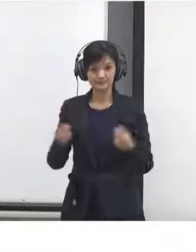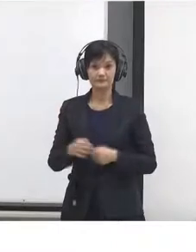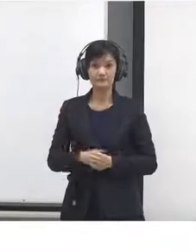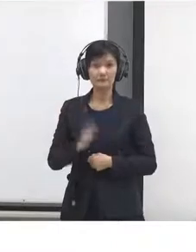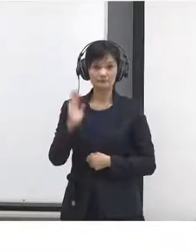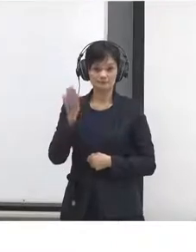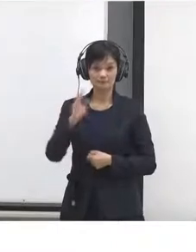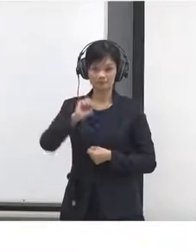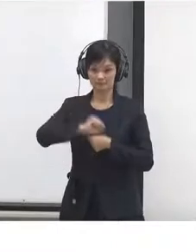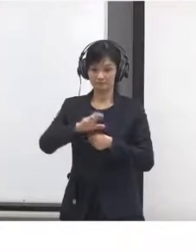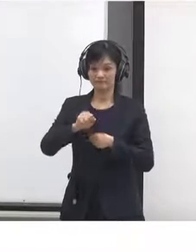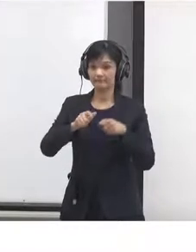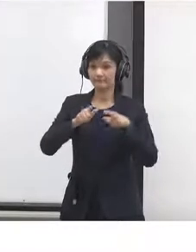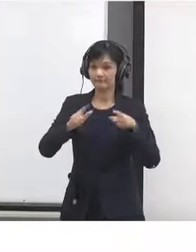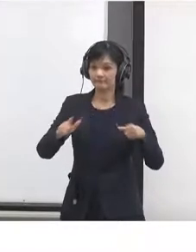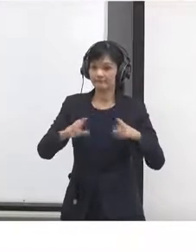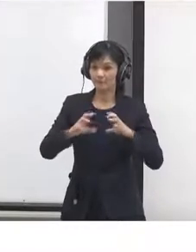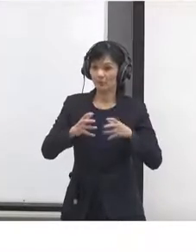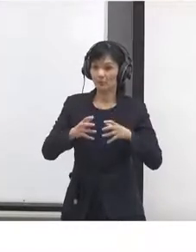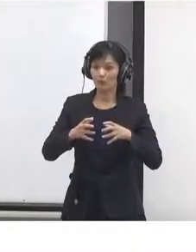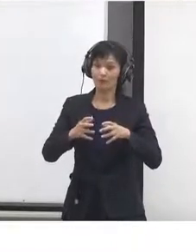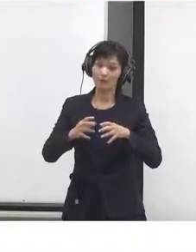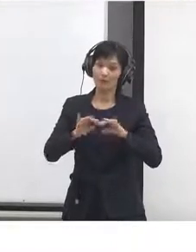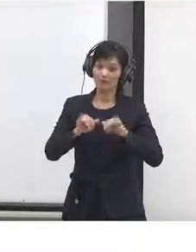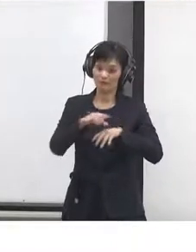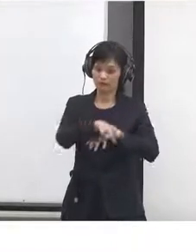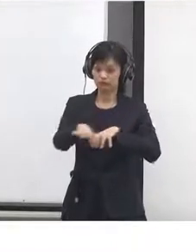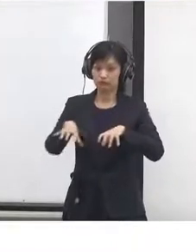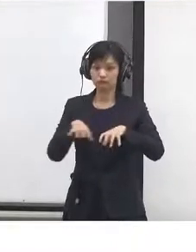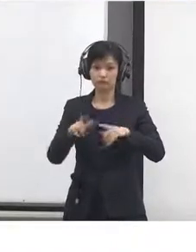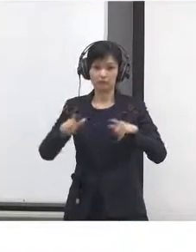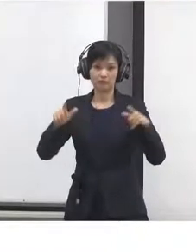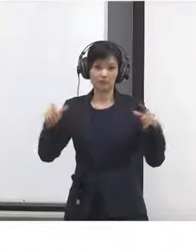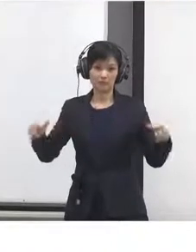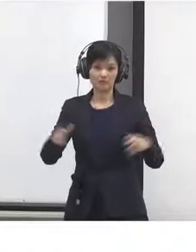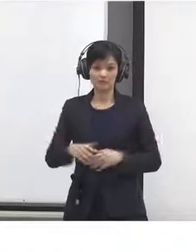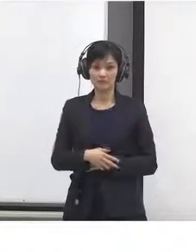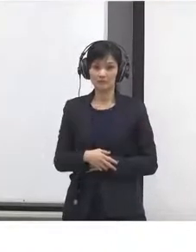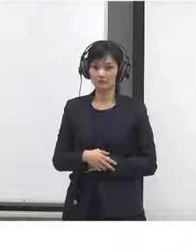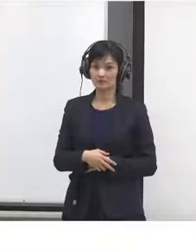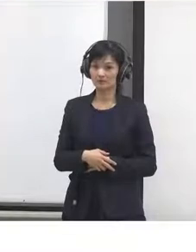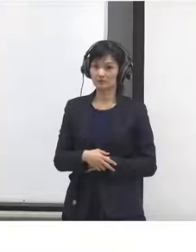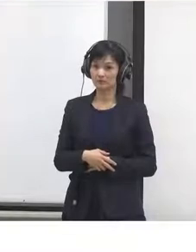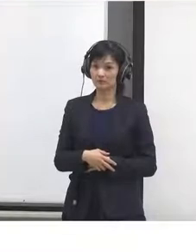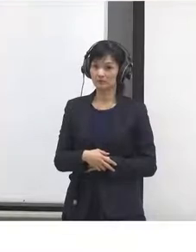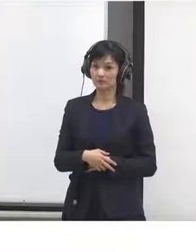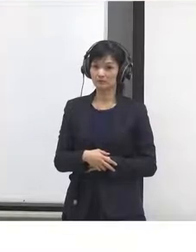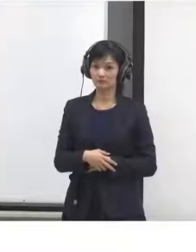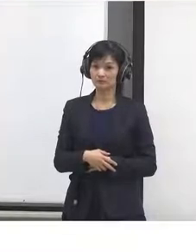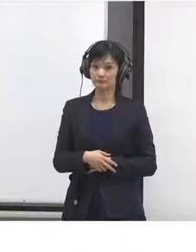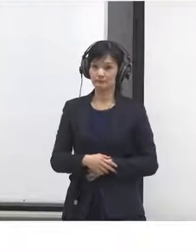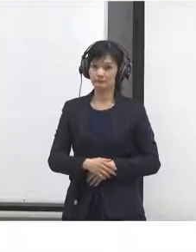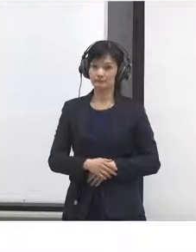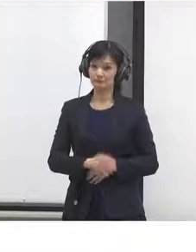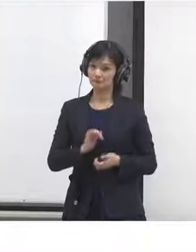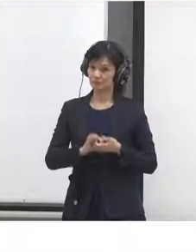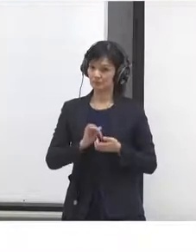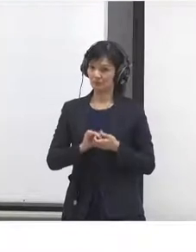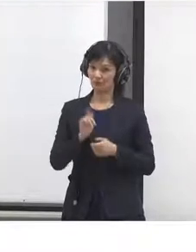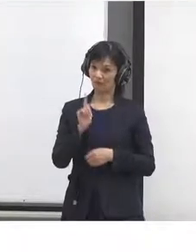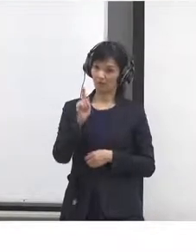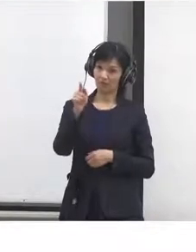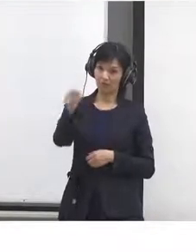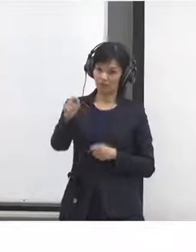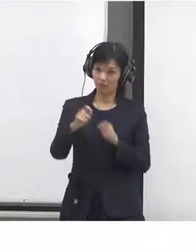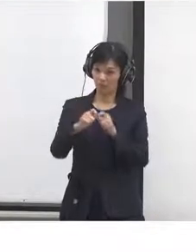very big, but I don't know, that shouldn't contribute to the distance, but sometimes the communities also feel a little bit distant. The issues can be very